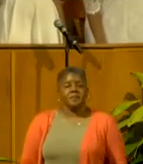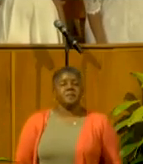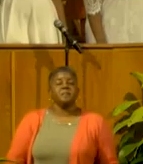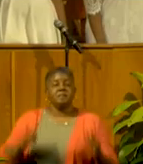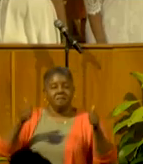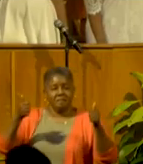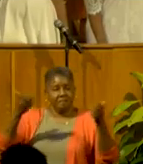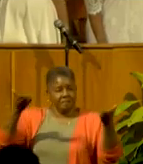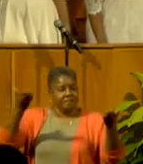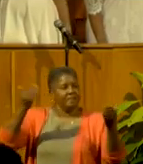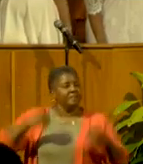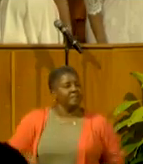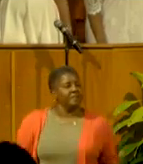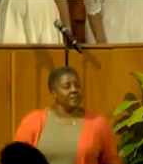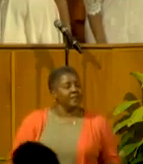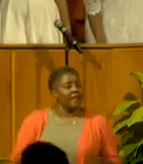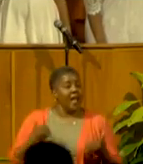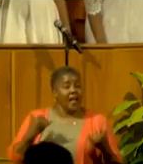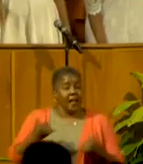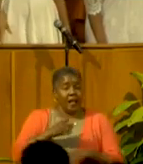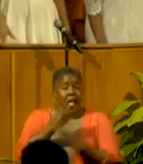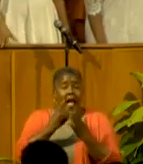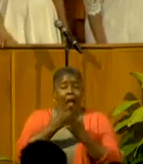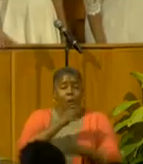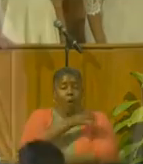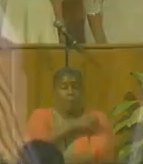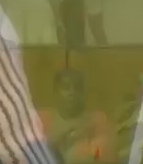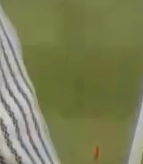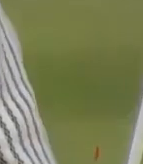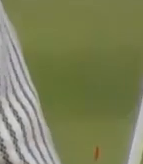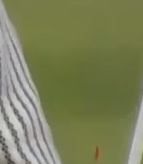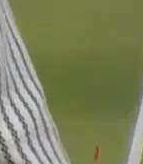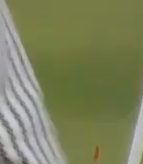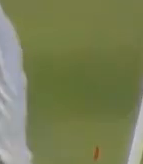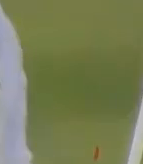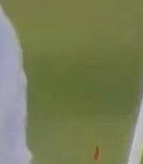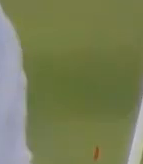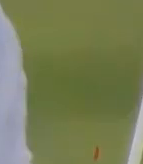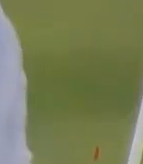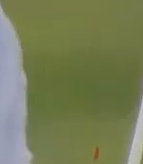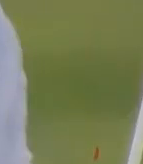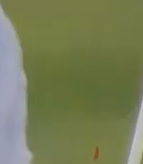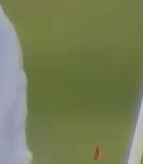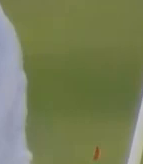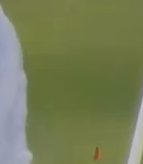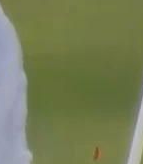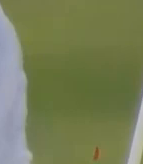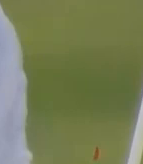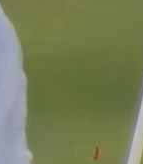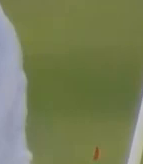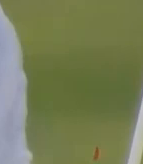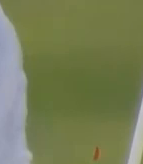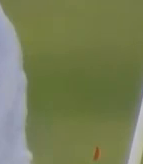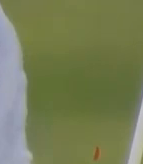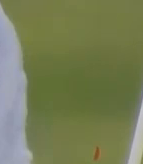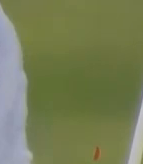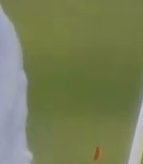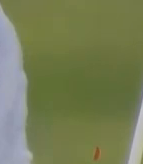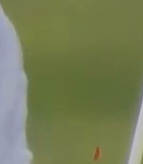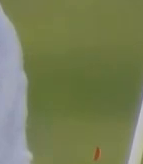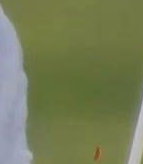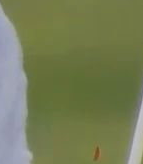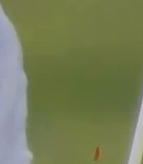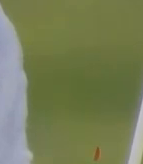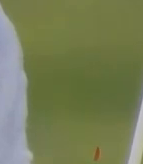Mm-hmm. It's hour of power. You can't act up an hour of power. We gotta stay on time. To my sister,